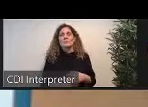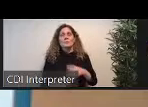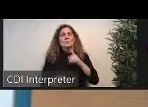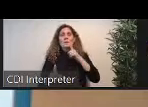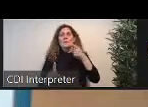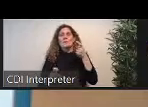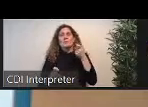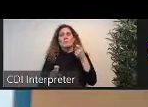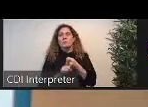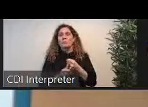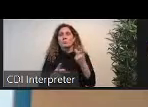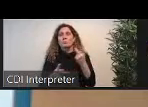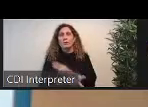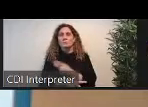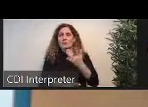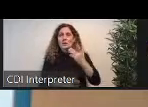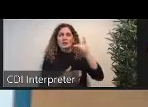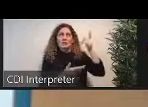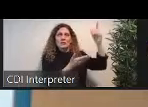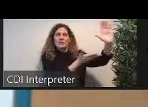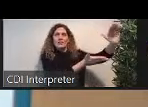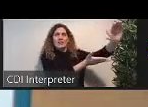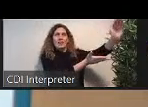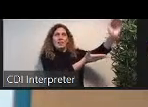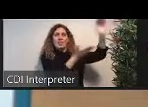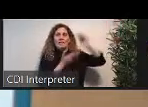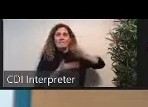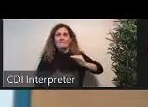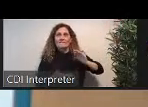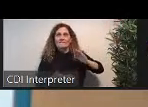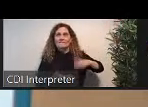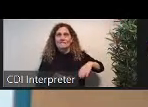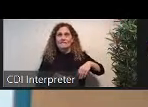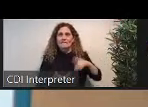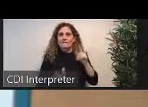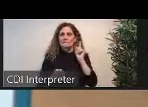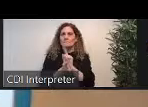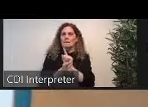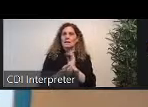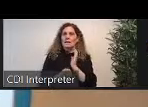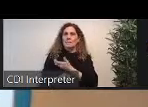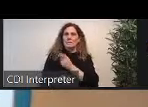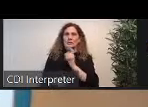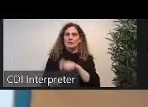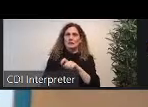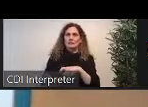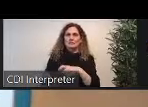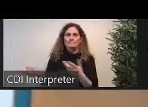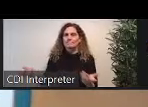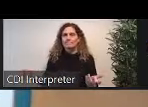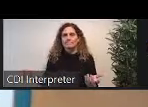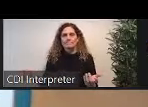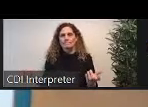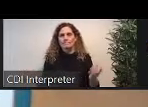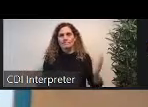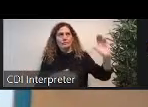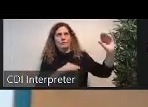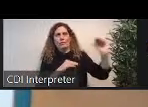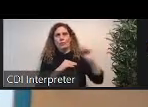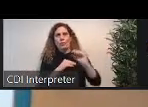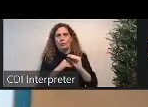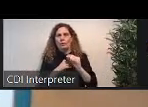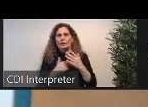significant demand for our vaccine amongst our residents. Just looking at the data from Milwaukee County health